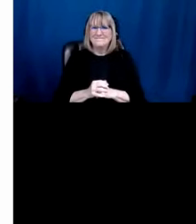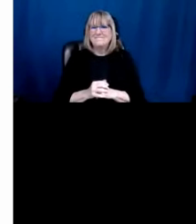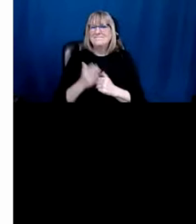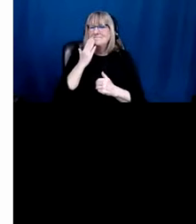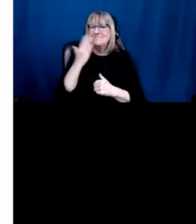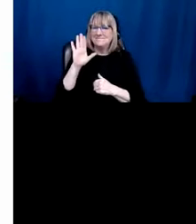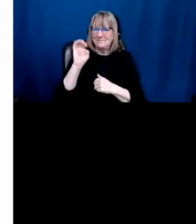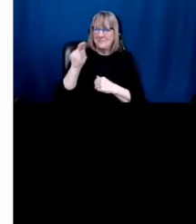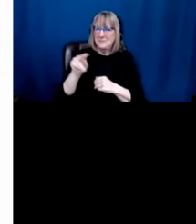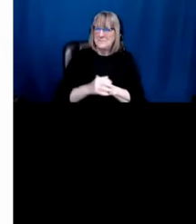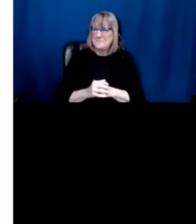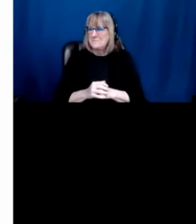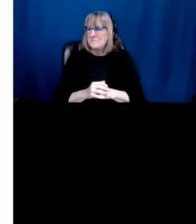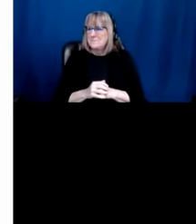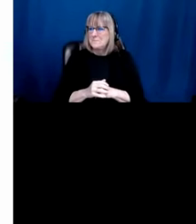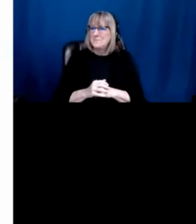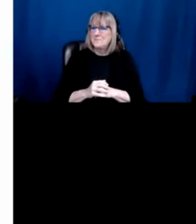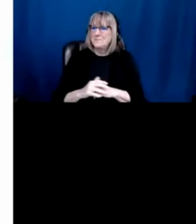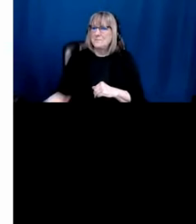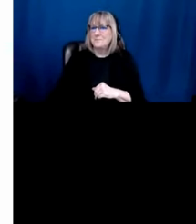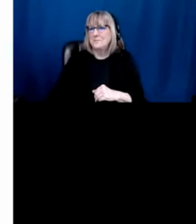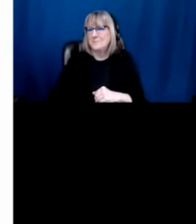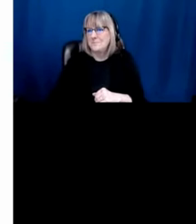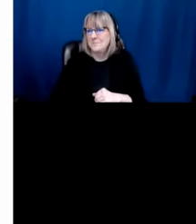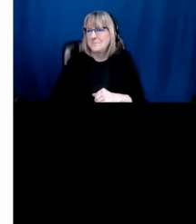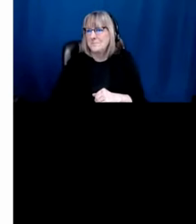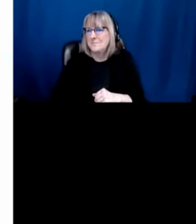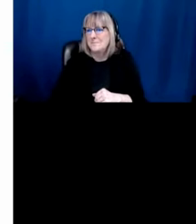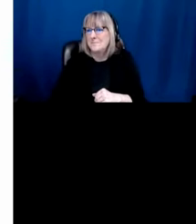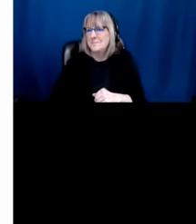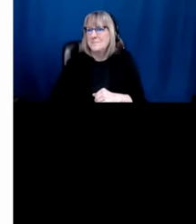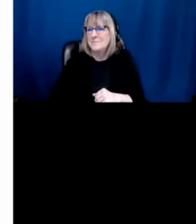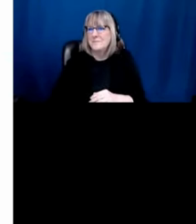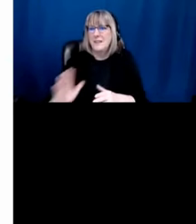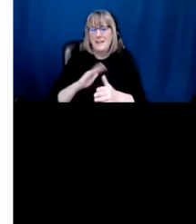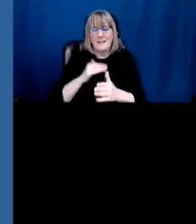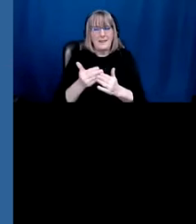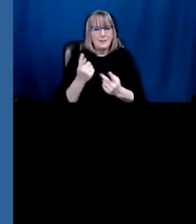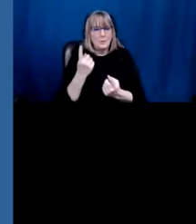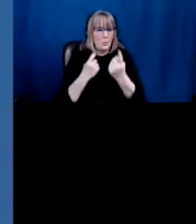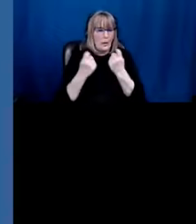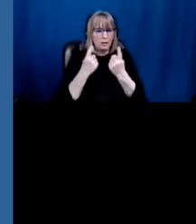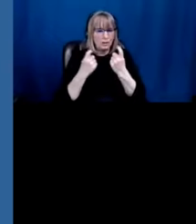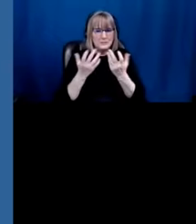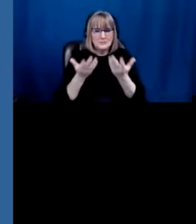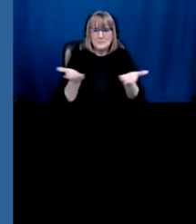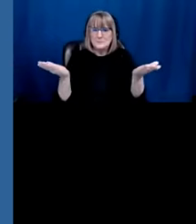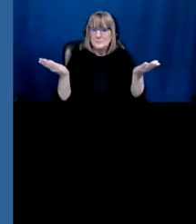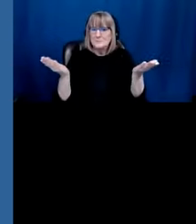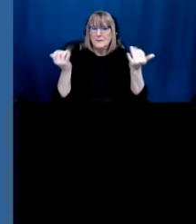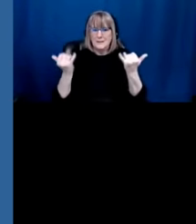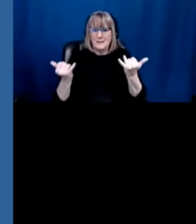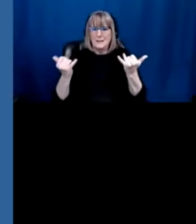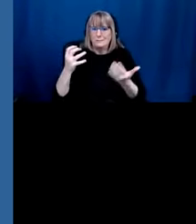Thank you, Ben. Our Gracias, next Ben. slide is a question slide. So if you have questions, now En